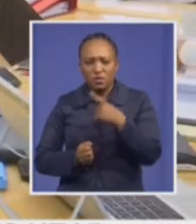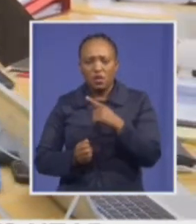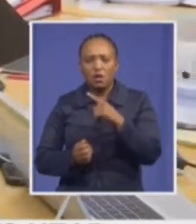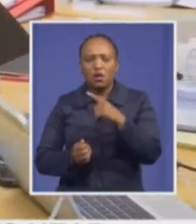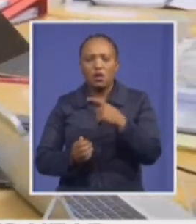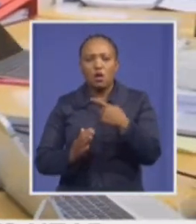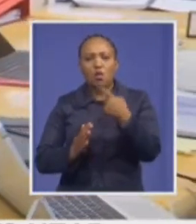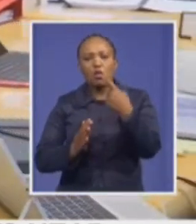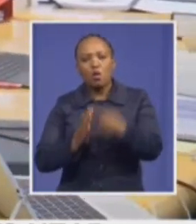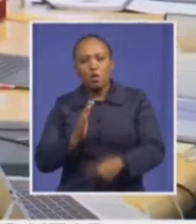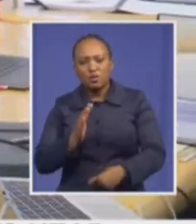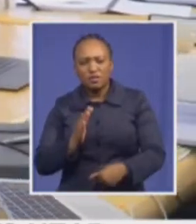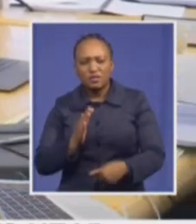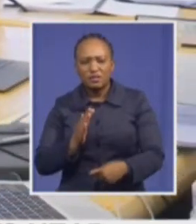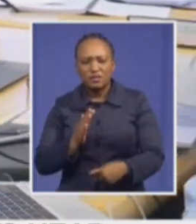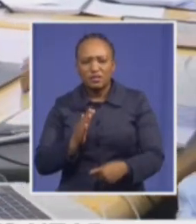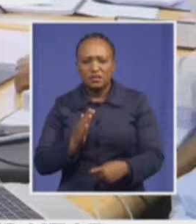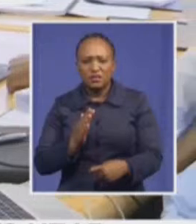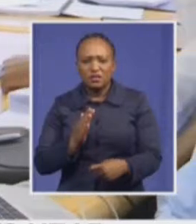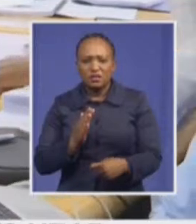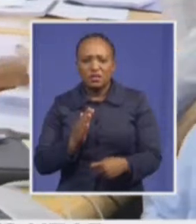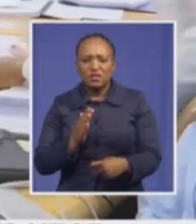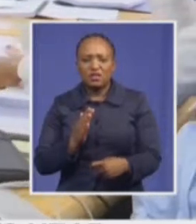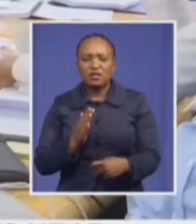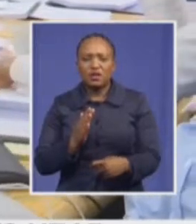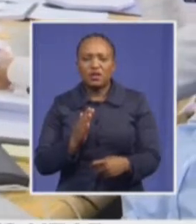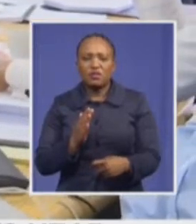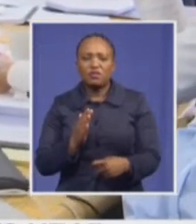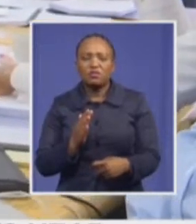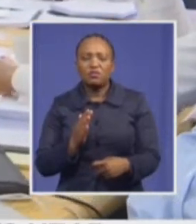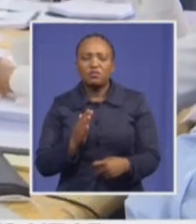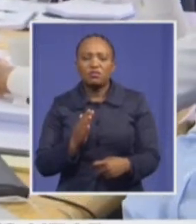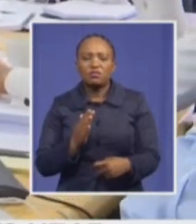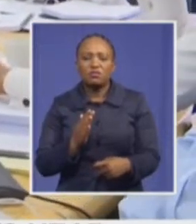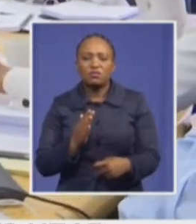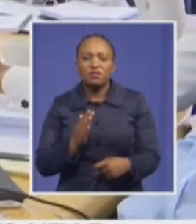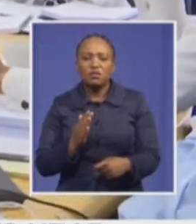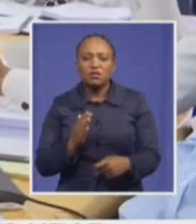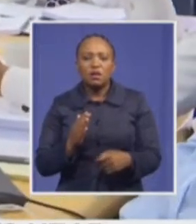their own costs. No, I read somewhere that you tendered the cost of the.